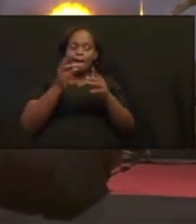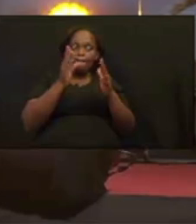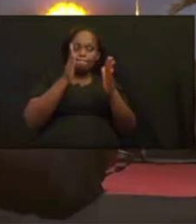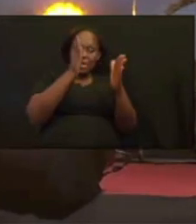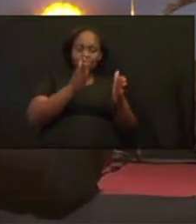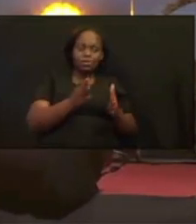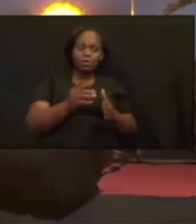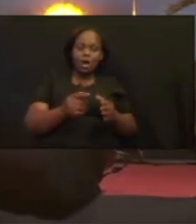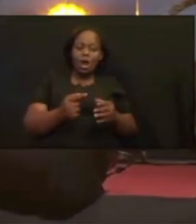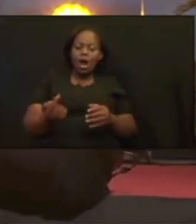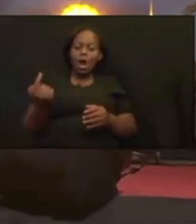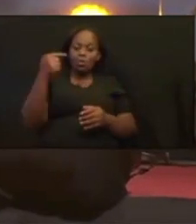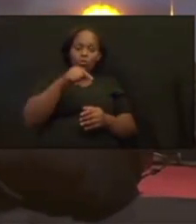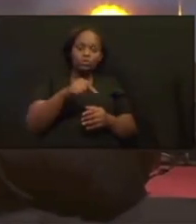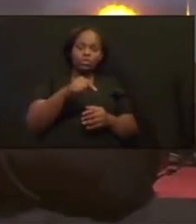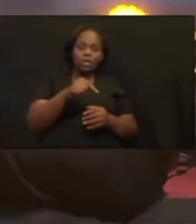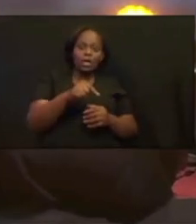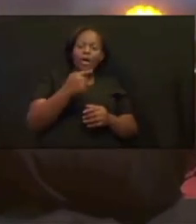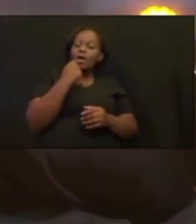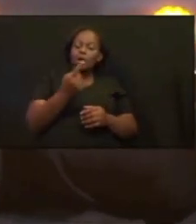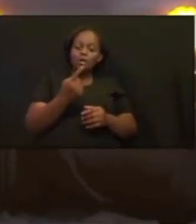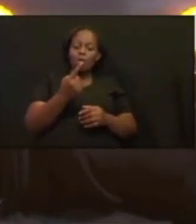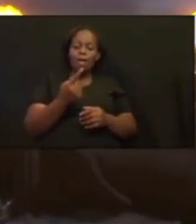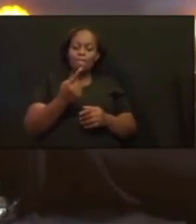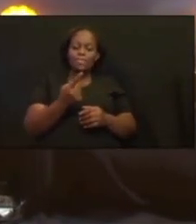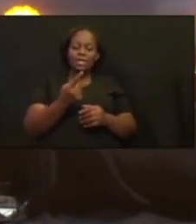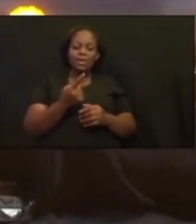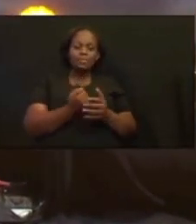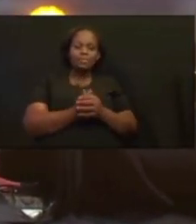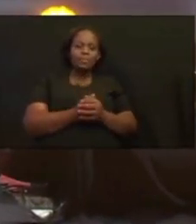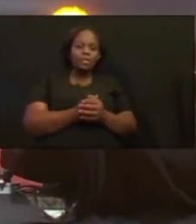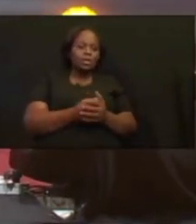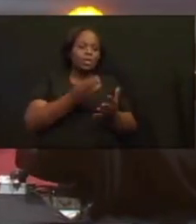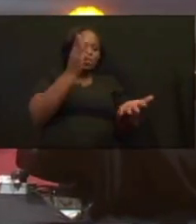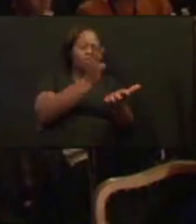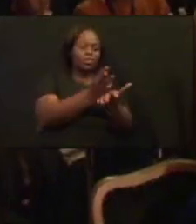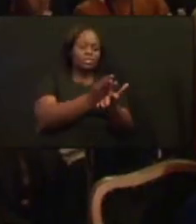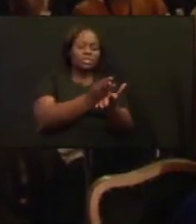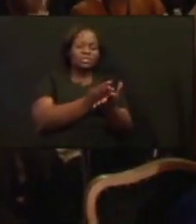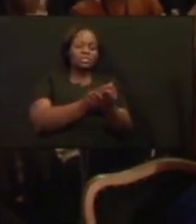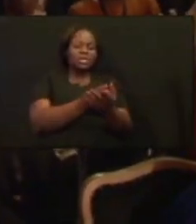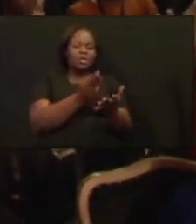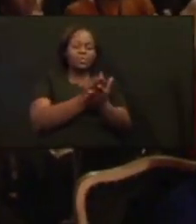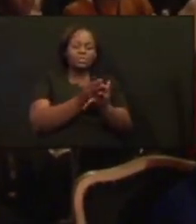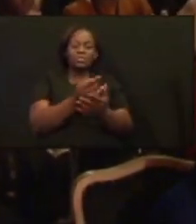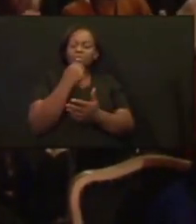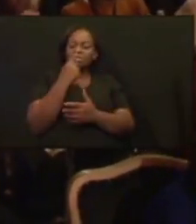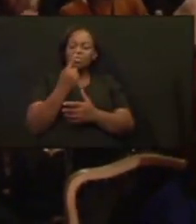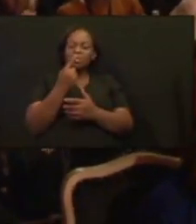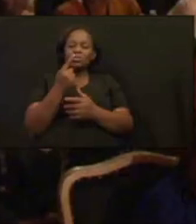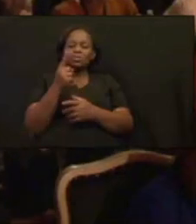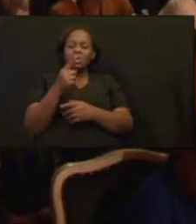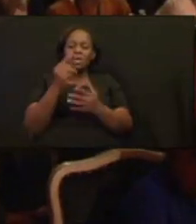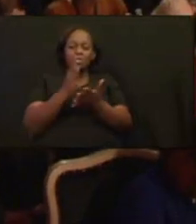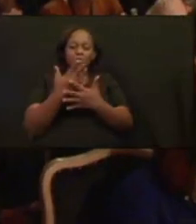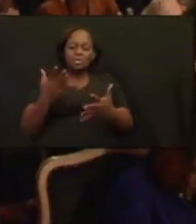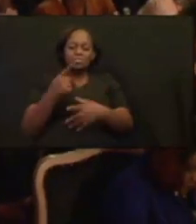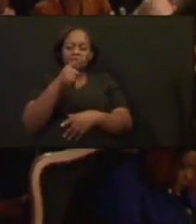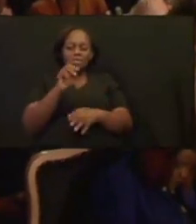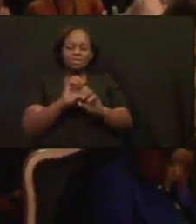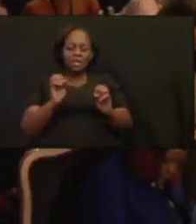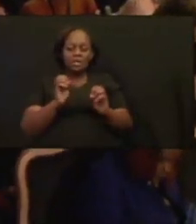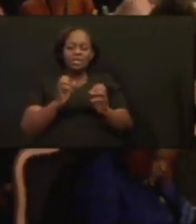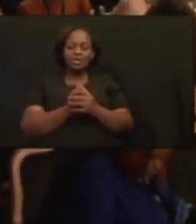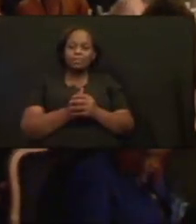letter to Satan from God. I am still alive and I am almighty. Are we together? If a